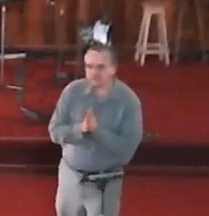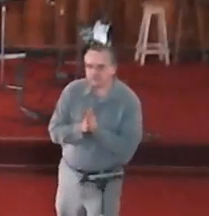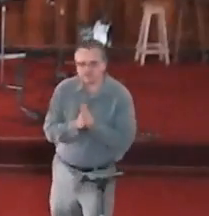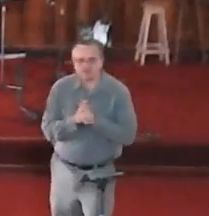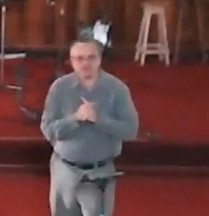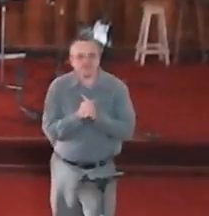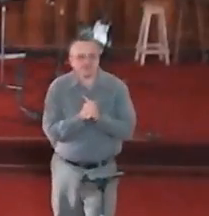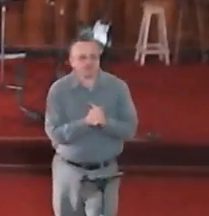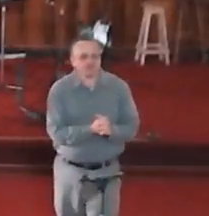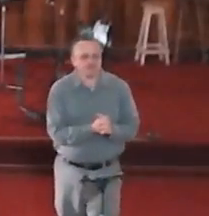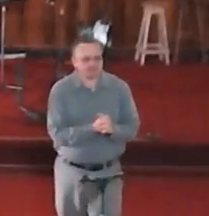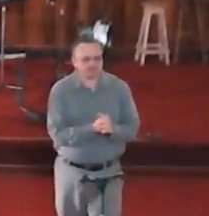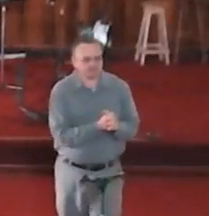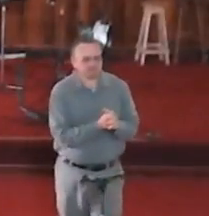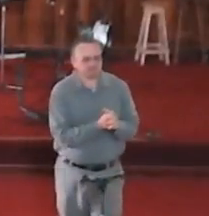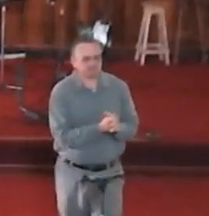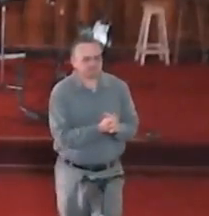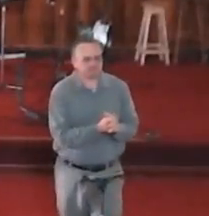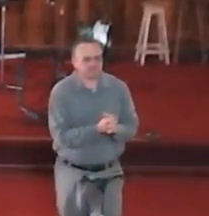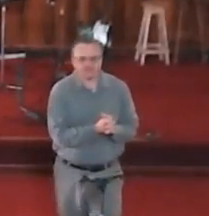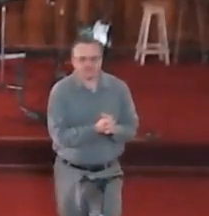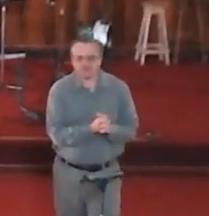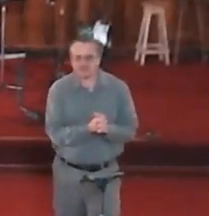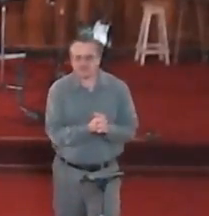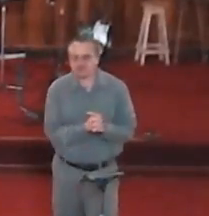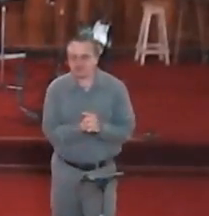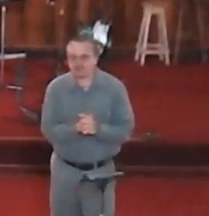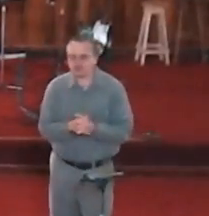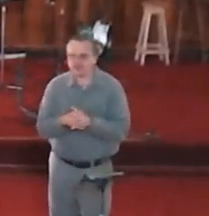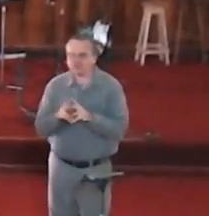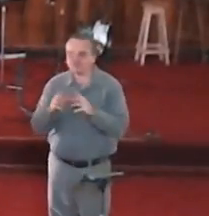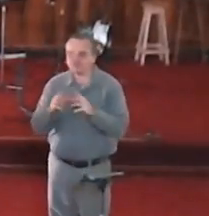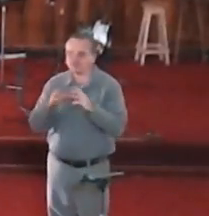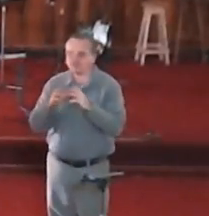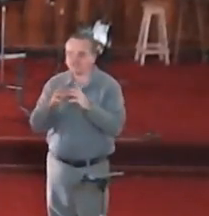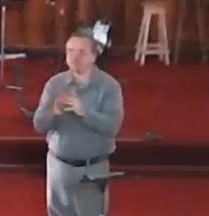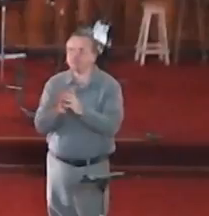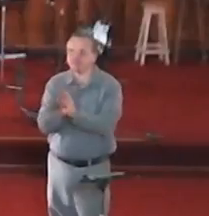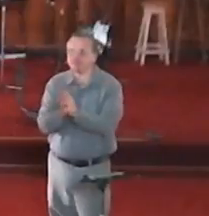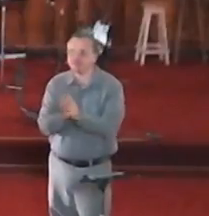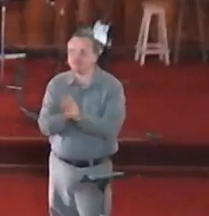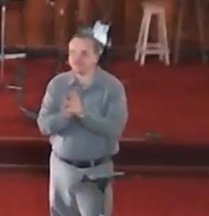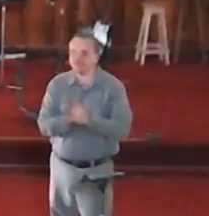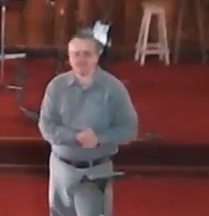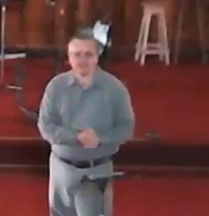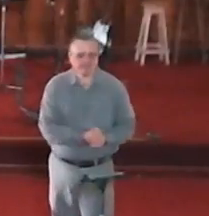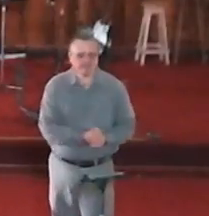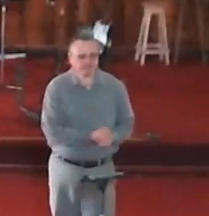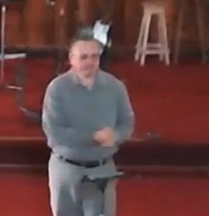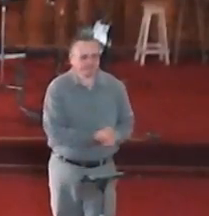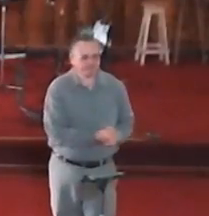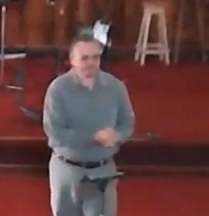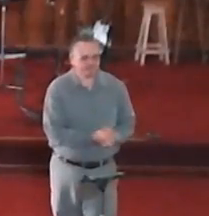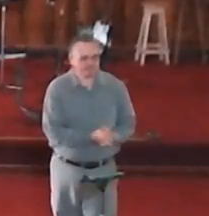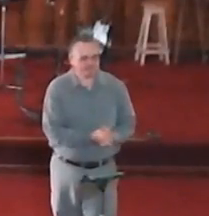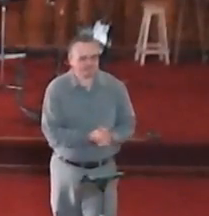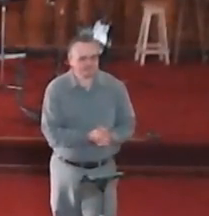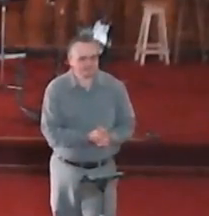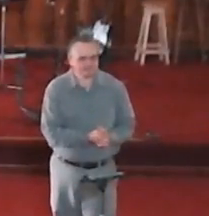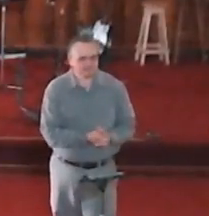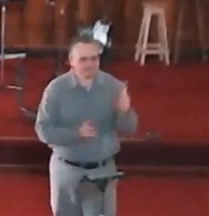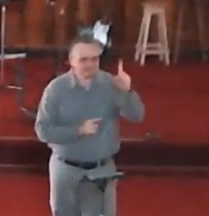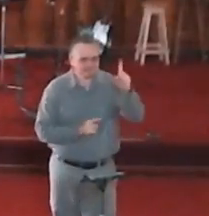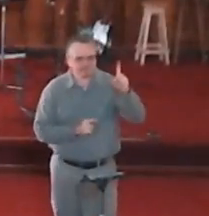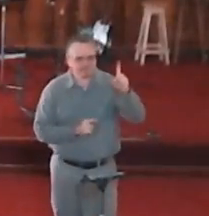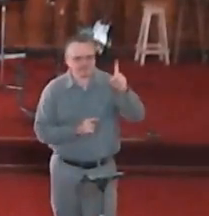conflicto, ¿cuántos misioneros habían? Before this conflict, how many missionaries were there? ¿Cuántos equipos de misiones había? Or mission teams, how many missionary teams